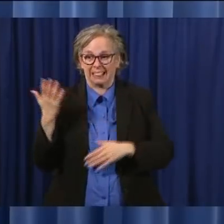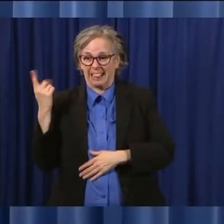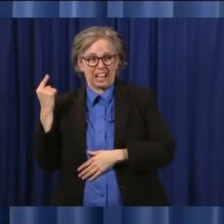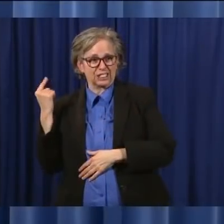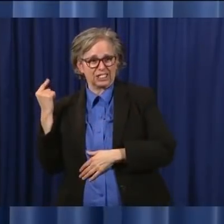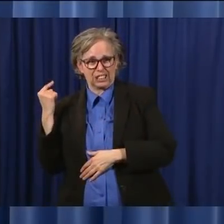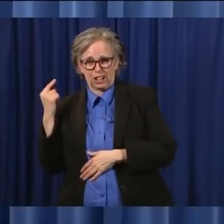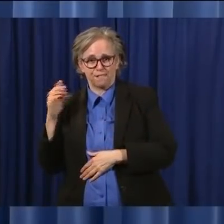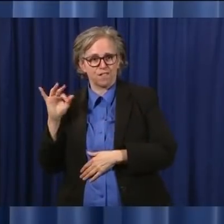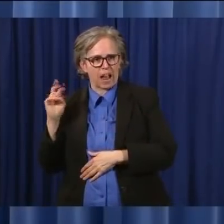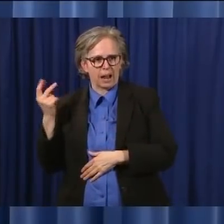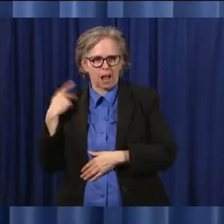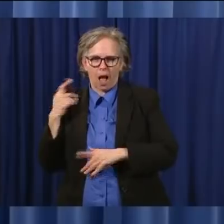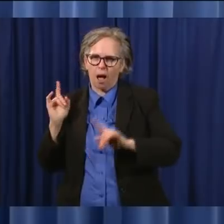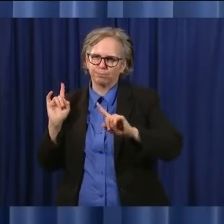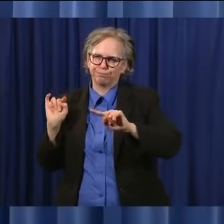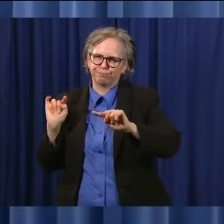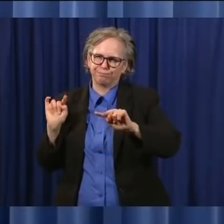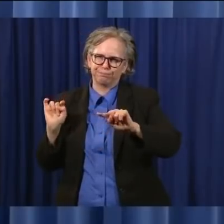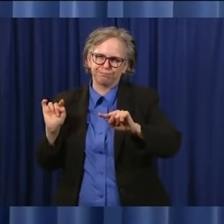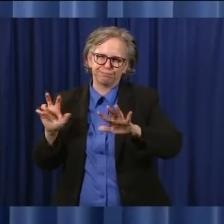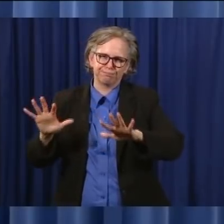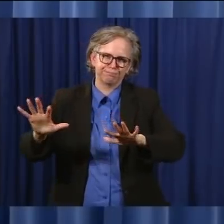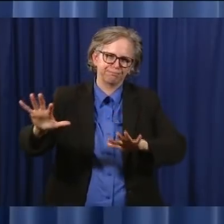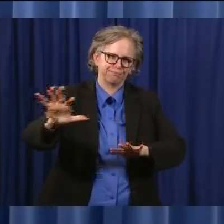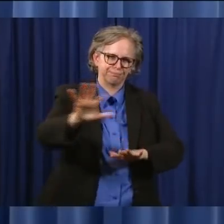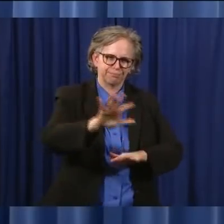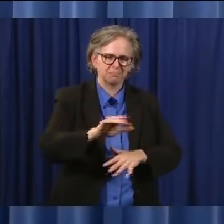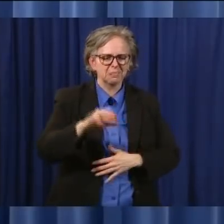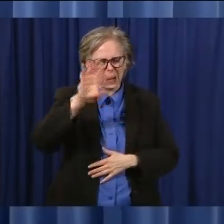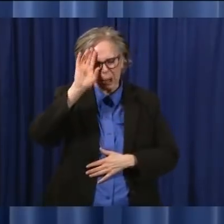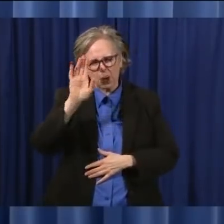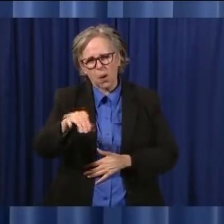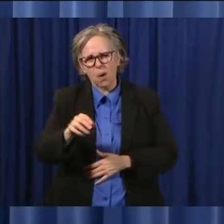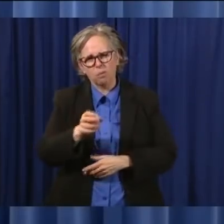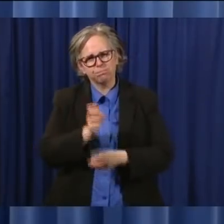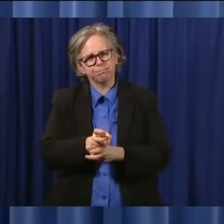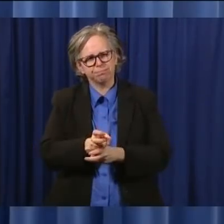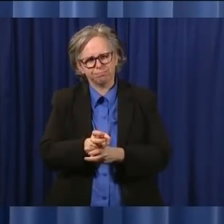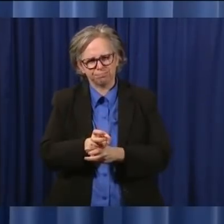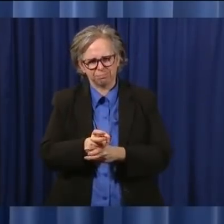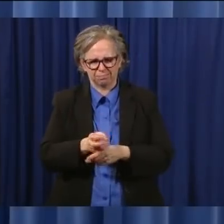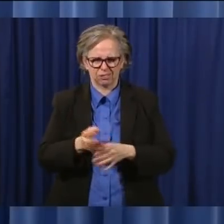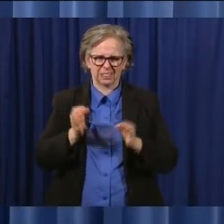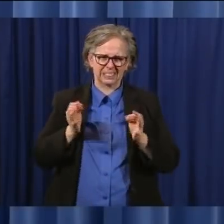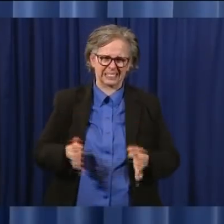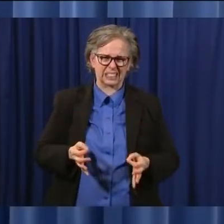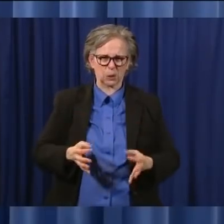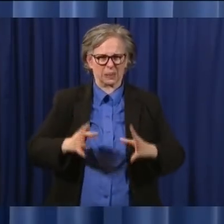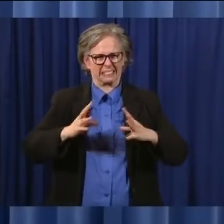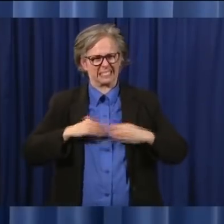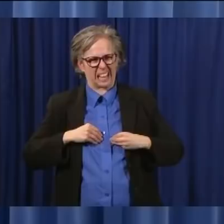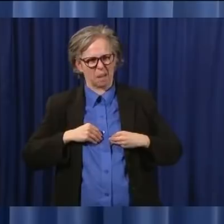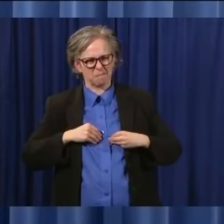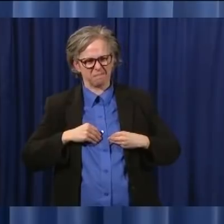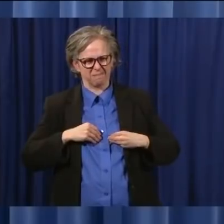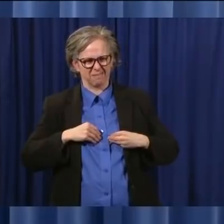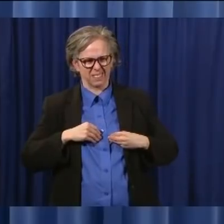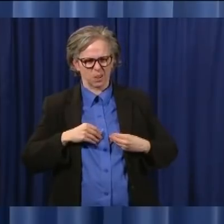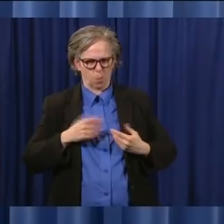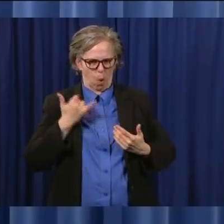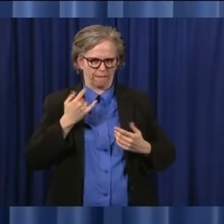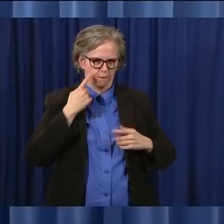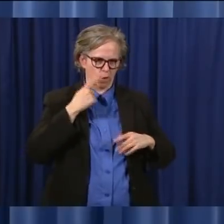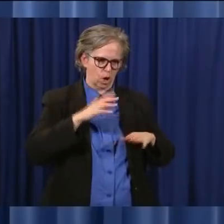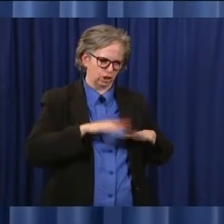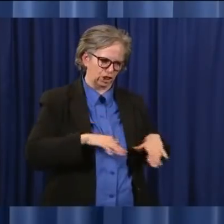I think that's just very difficult for young people and their families particularly. As